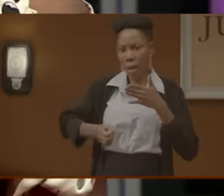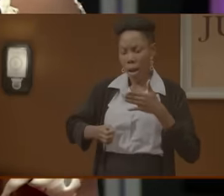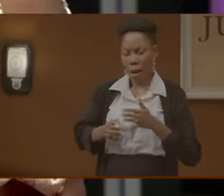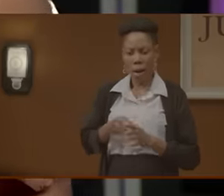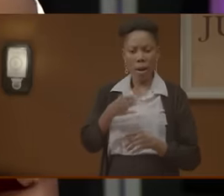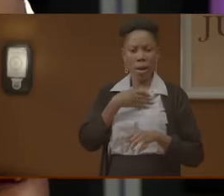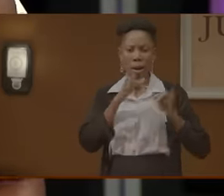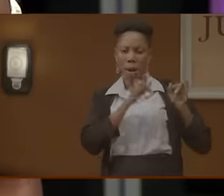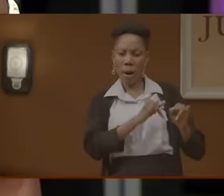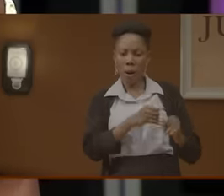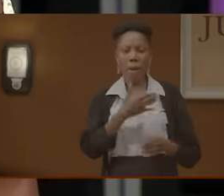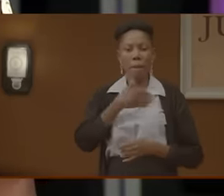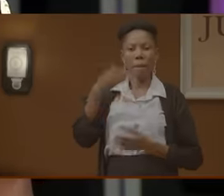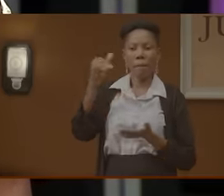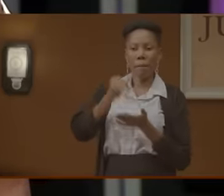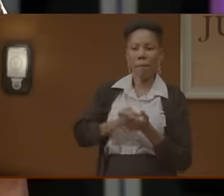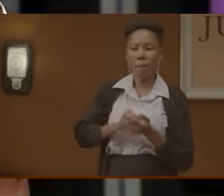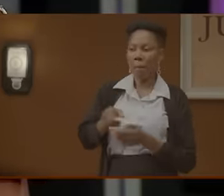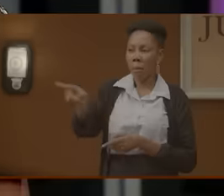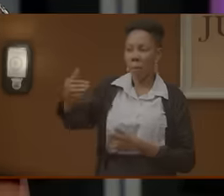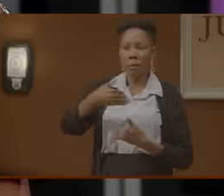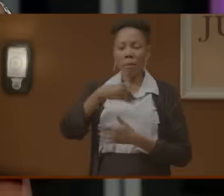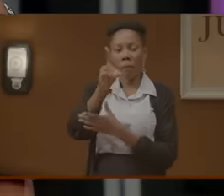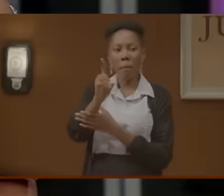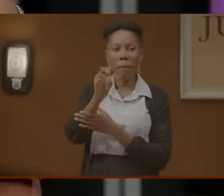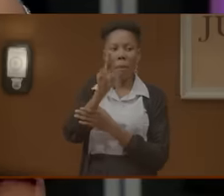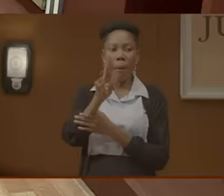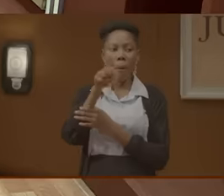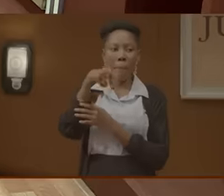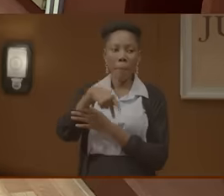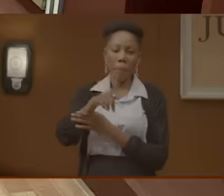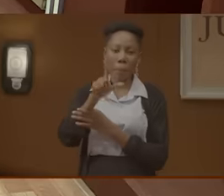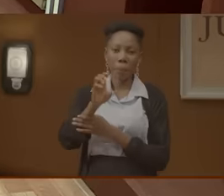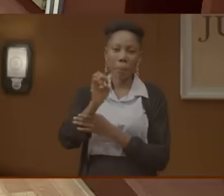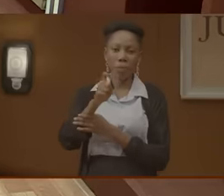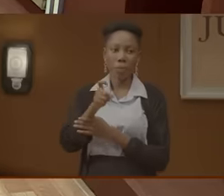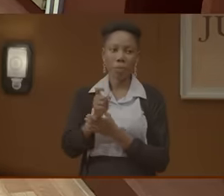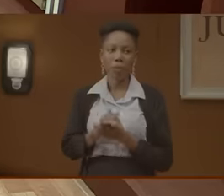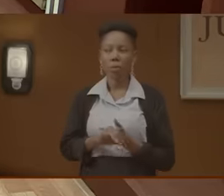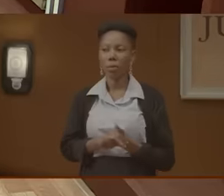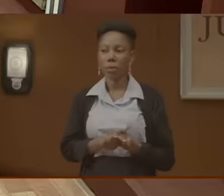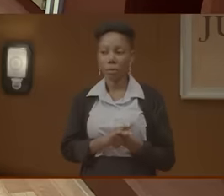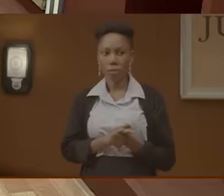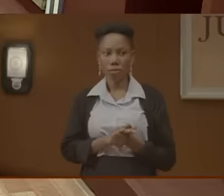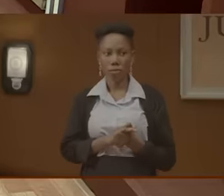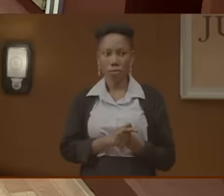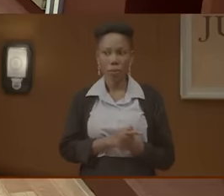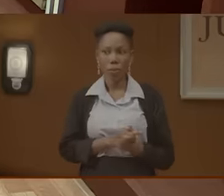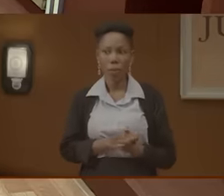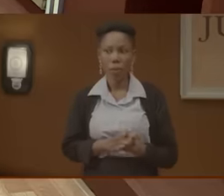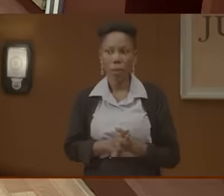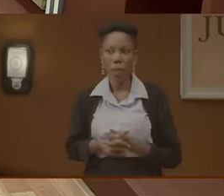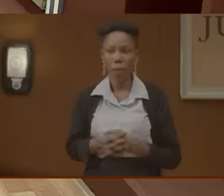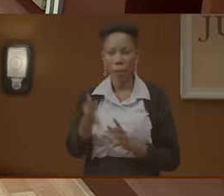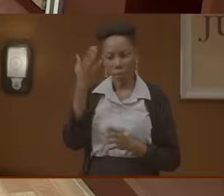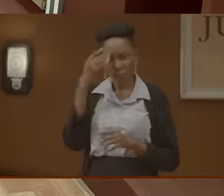And they rent a good place to live. What's the situation about and their rent? Now, this thing, where we are living now, rat, he